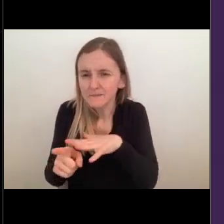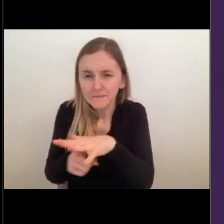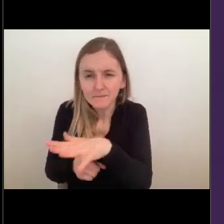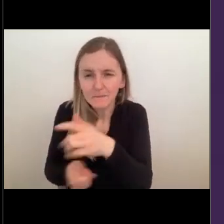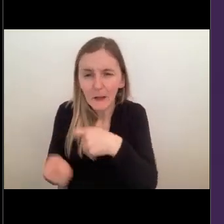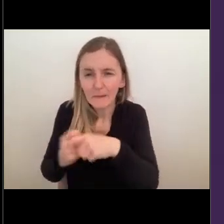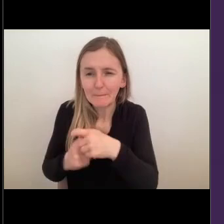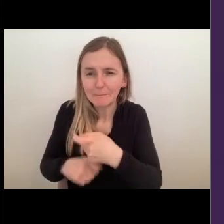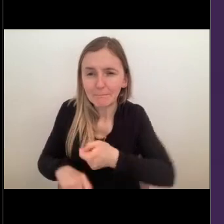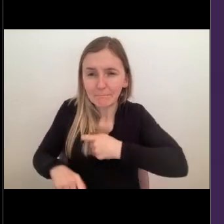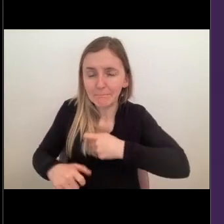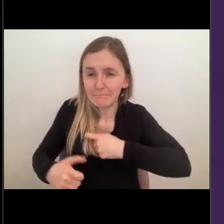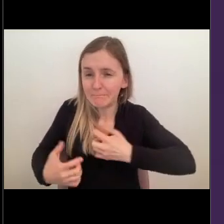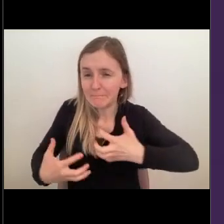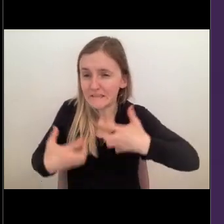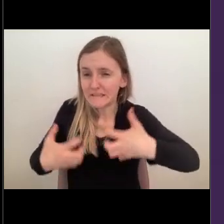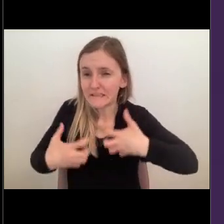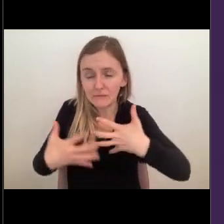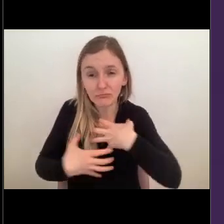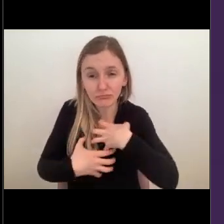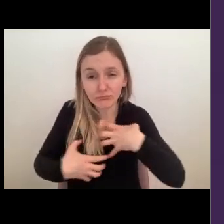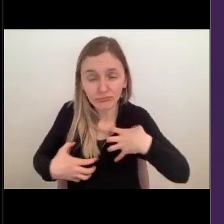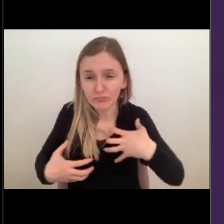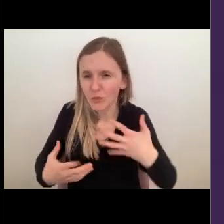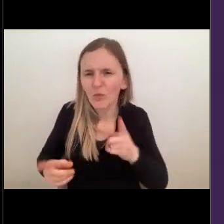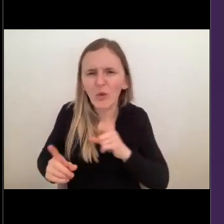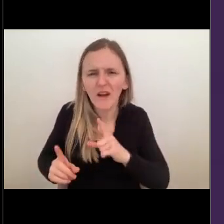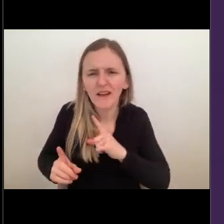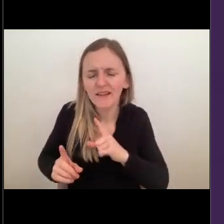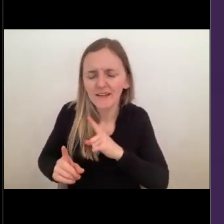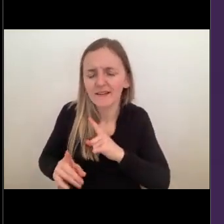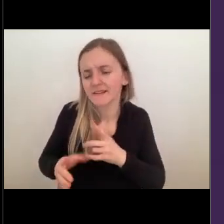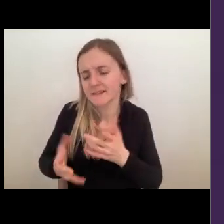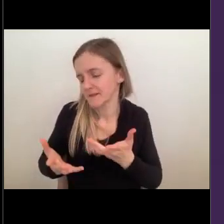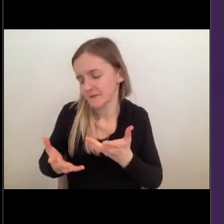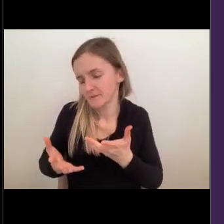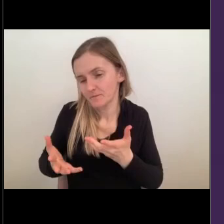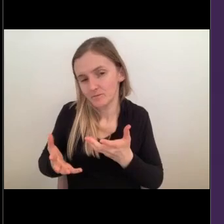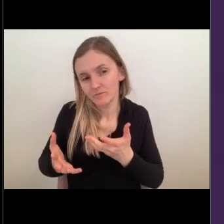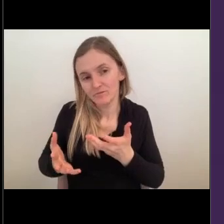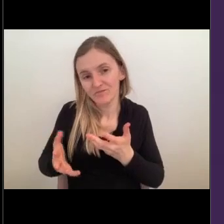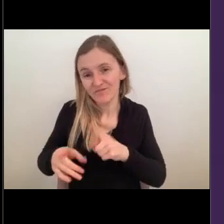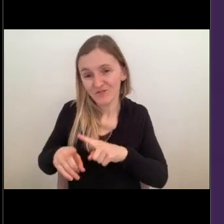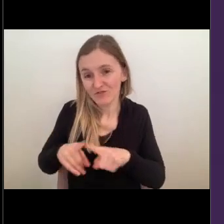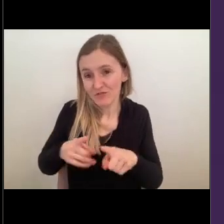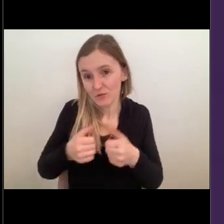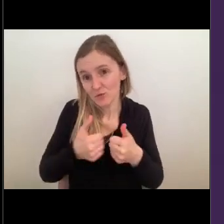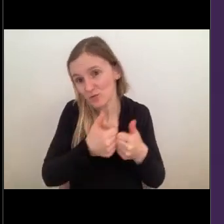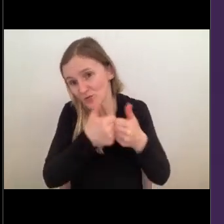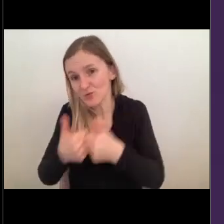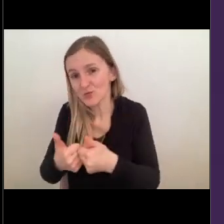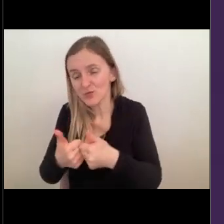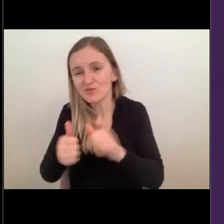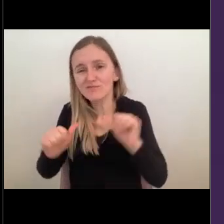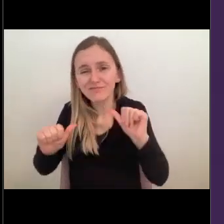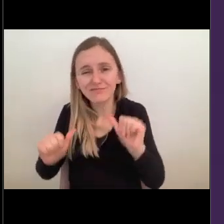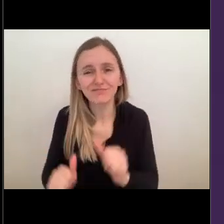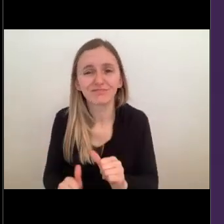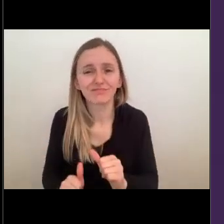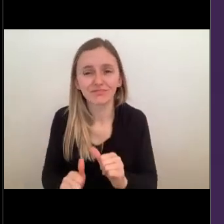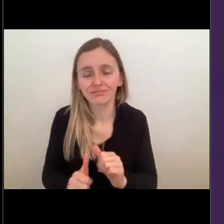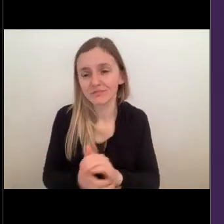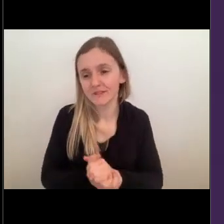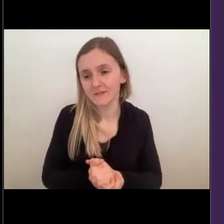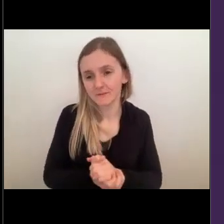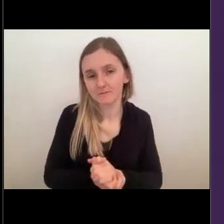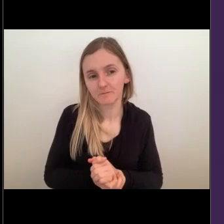anxieties, causing that distress, so that your young person, you know, that support can be put in place? So that's certainly